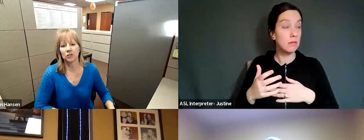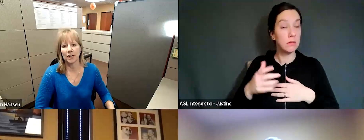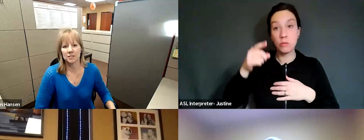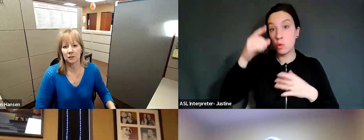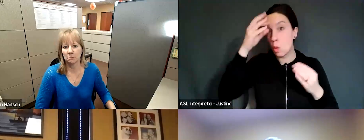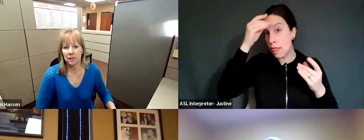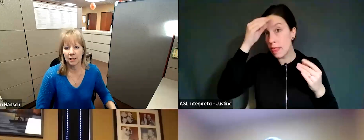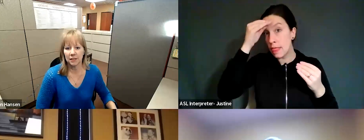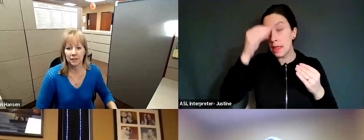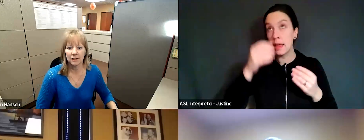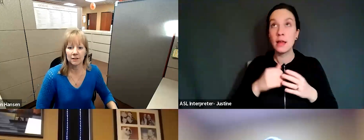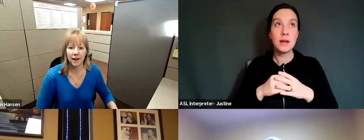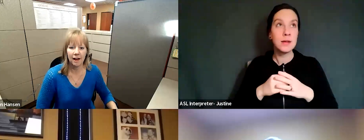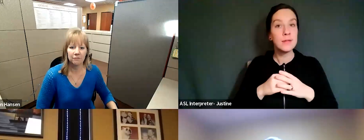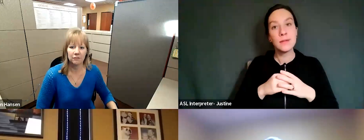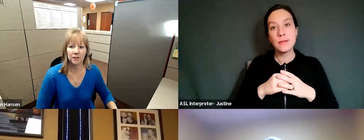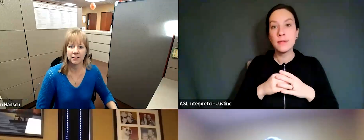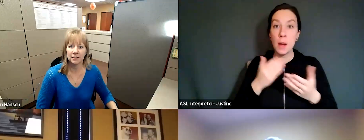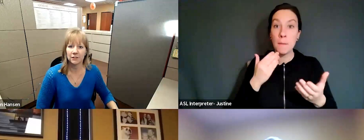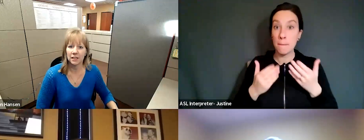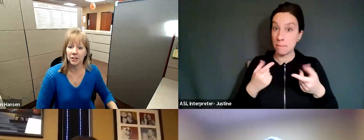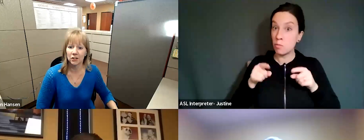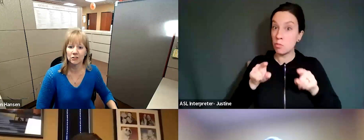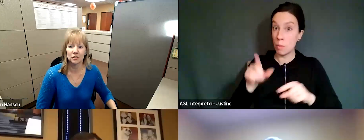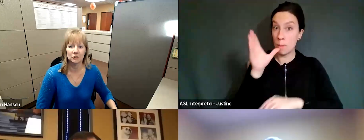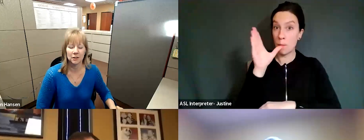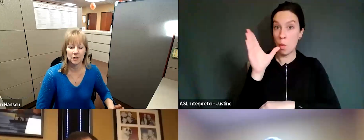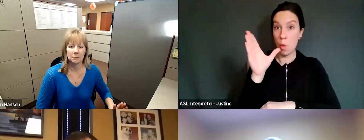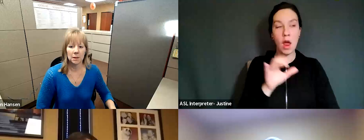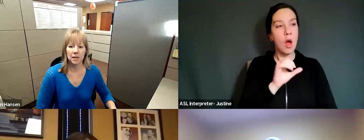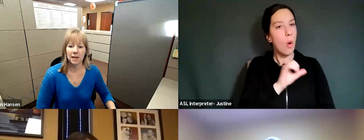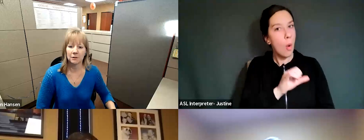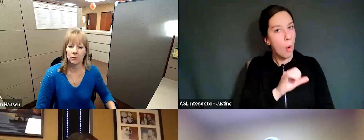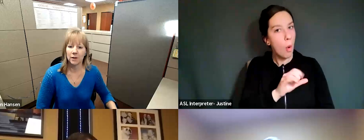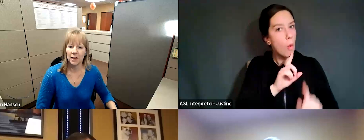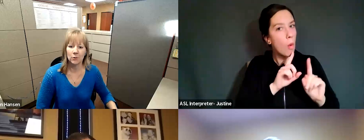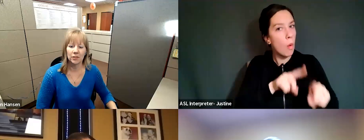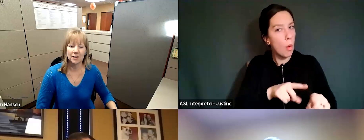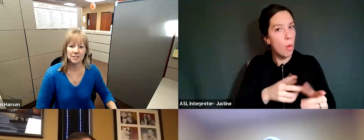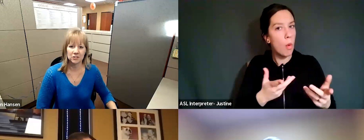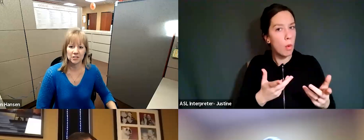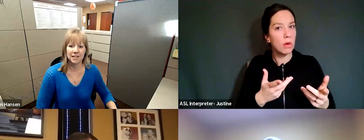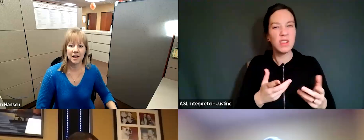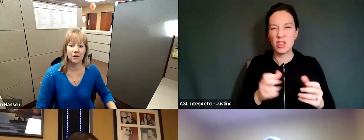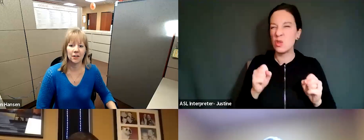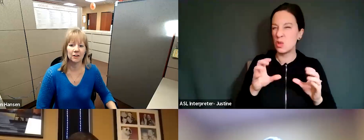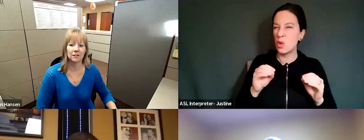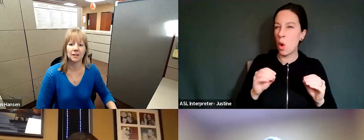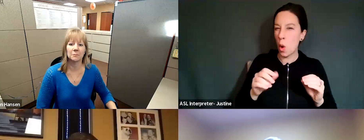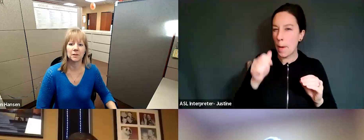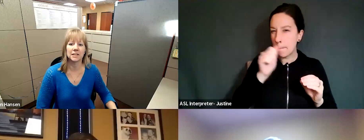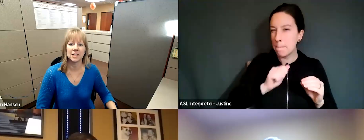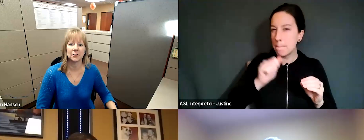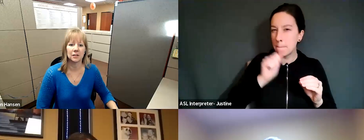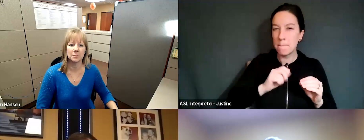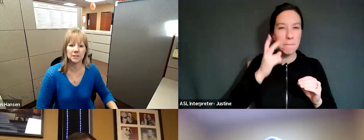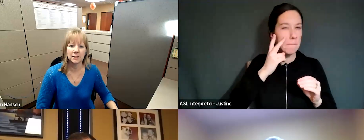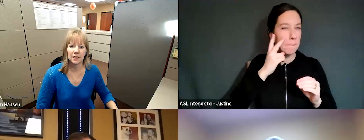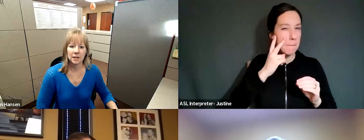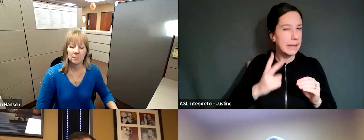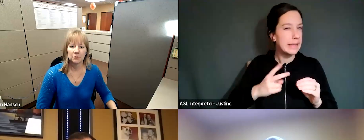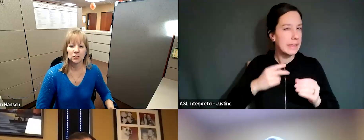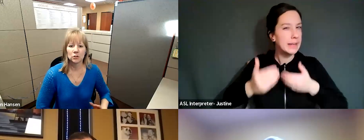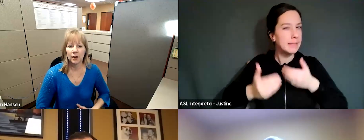be getting addressed at the beginning half of the evening here. So maybe hang with us and just see how that plays out a little